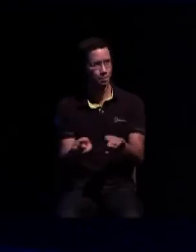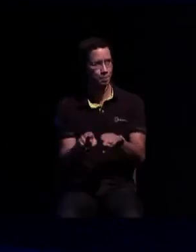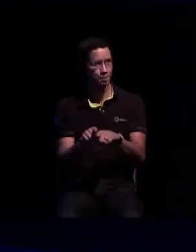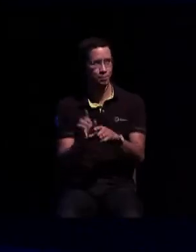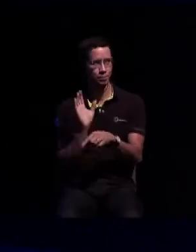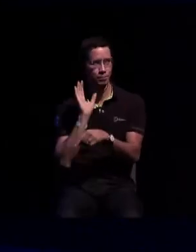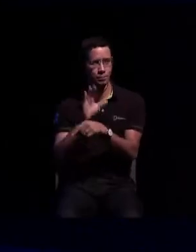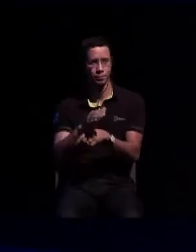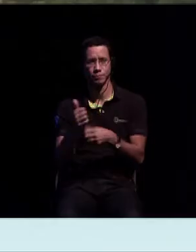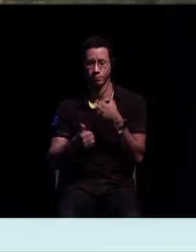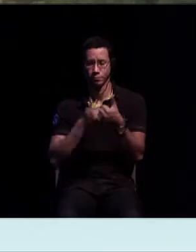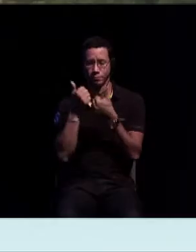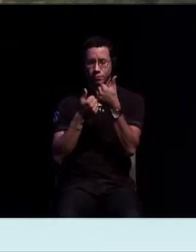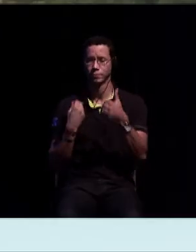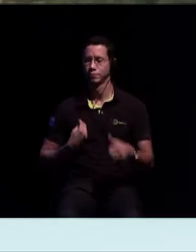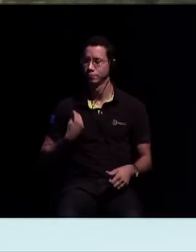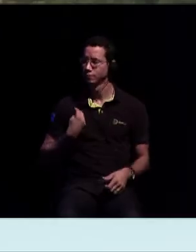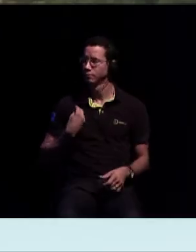connectedness.